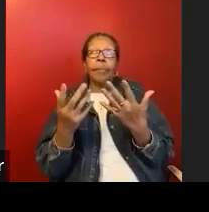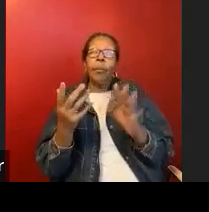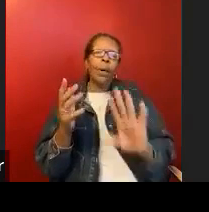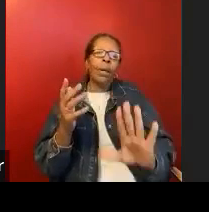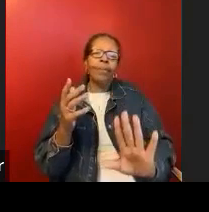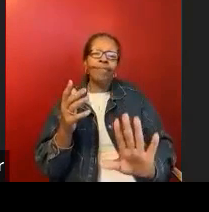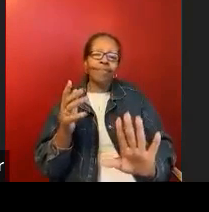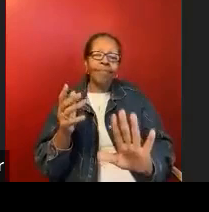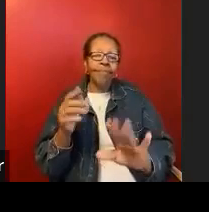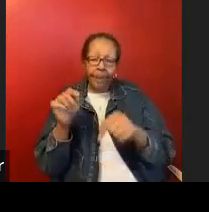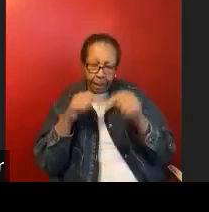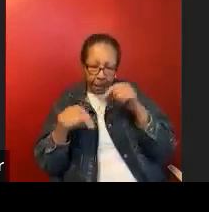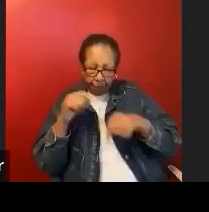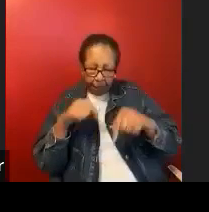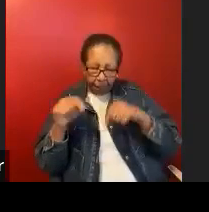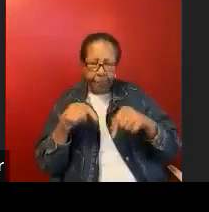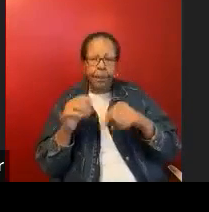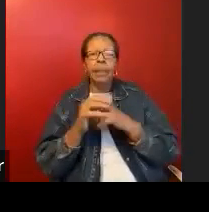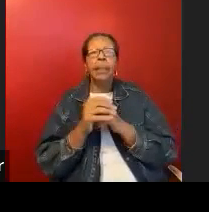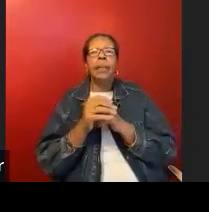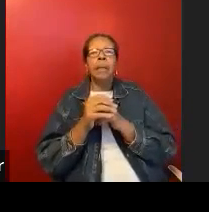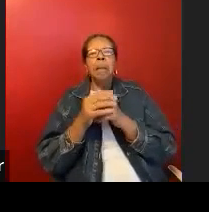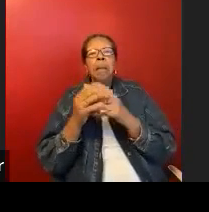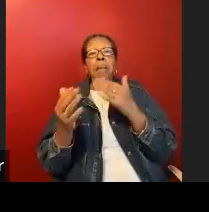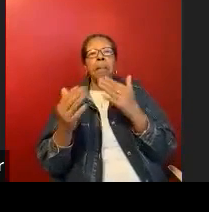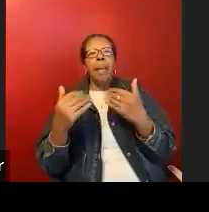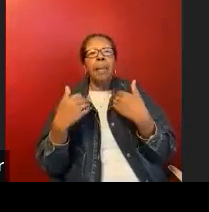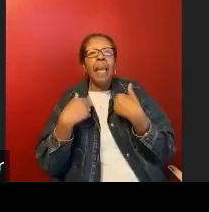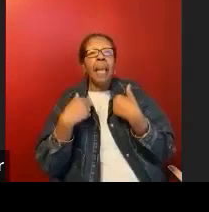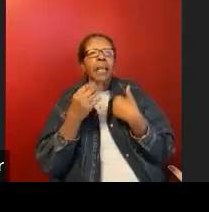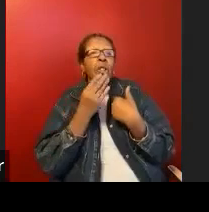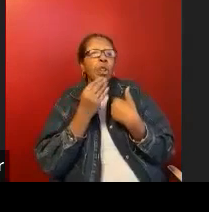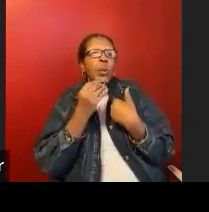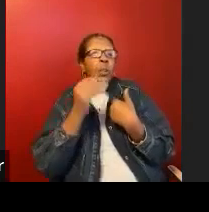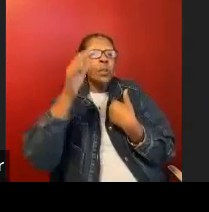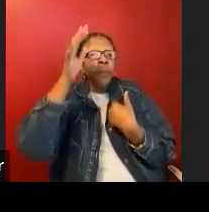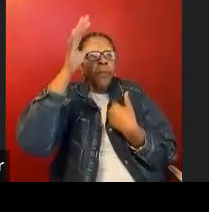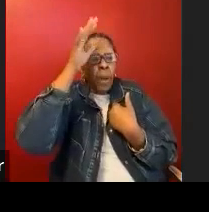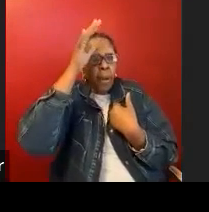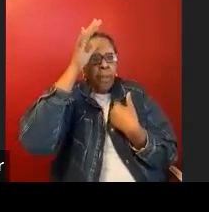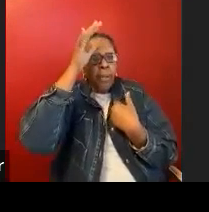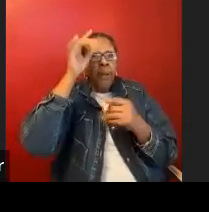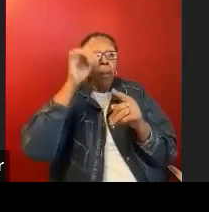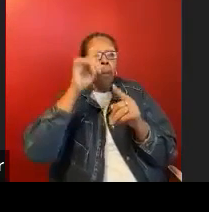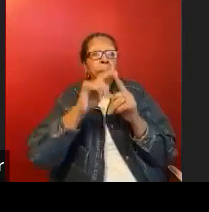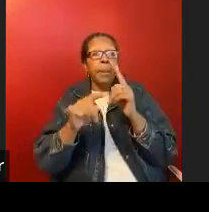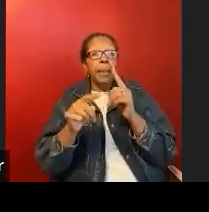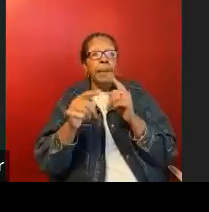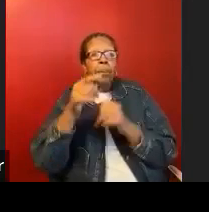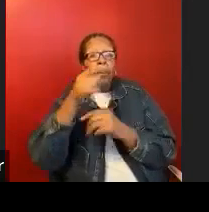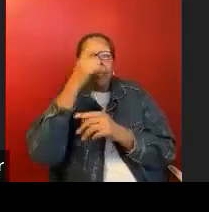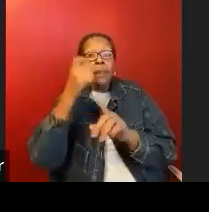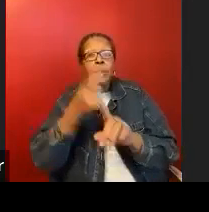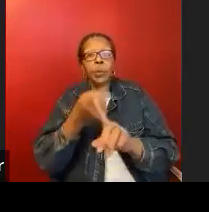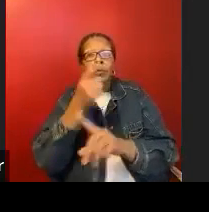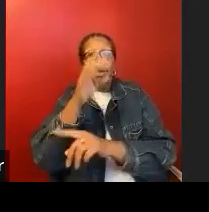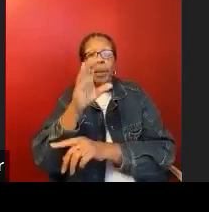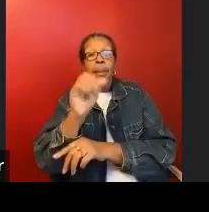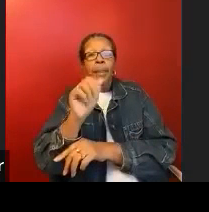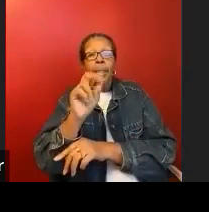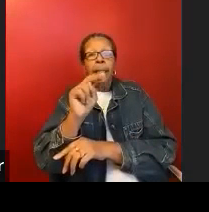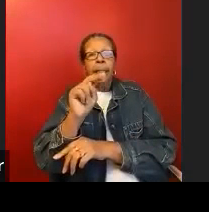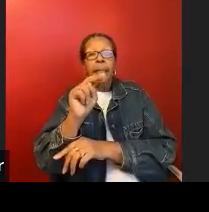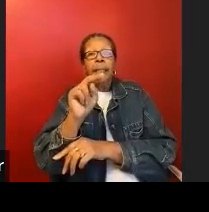let me roll that back a little bit. He could have had a Jewish father, but the chances are because he was a Canaanite, he had a mother that was